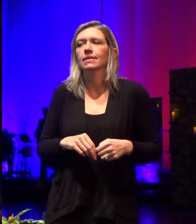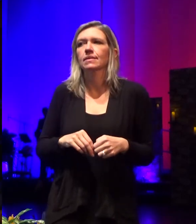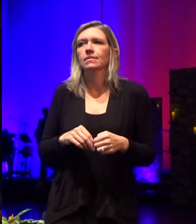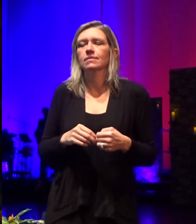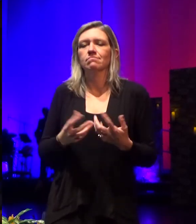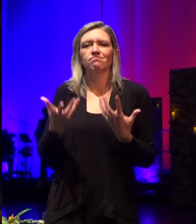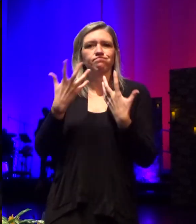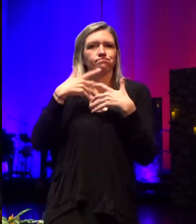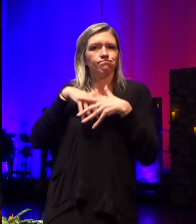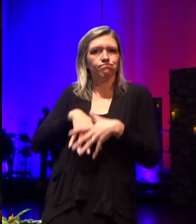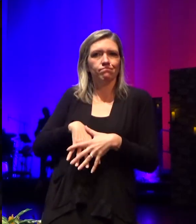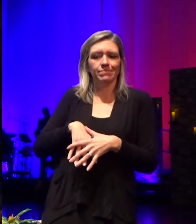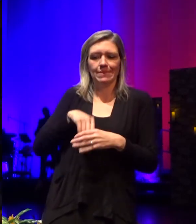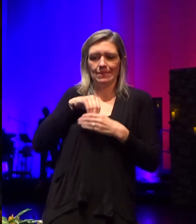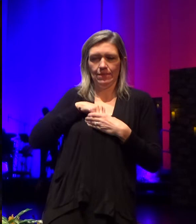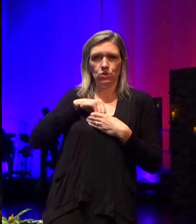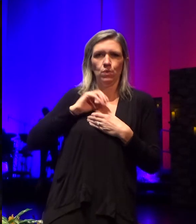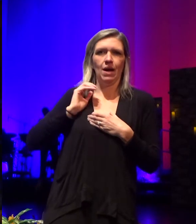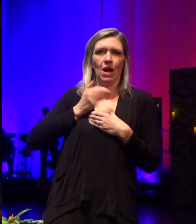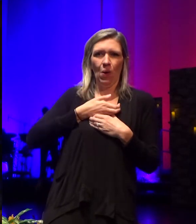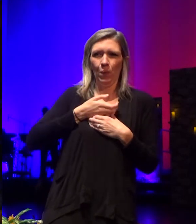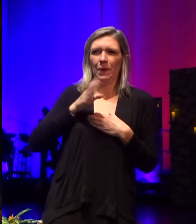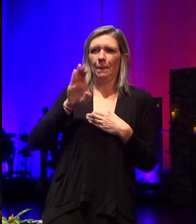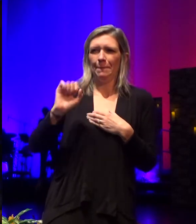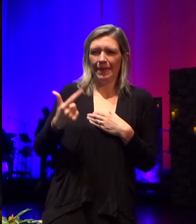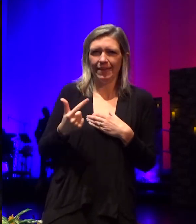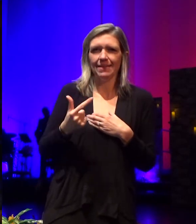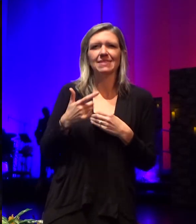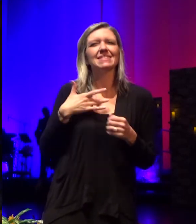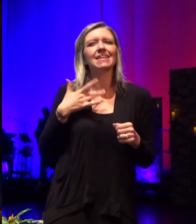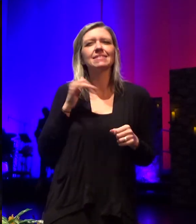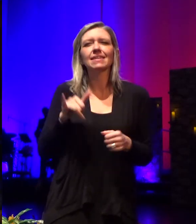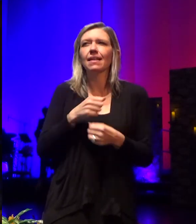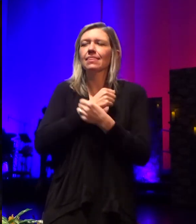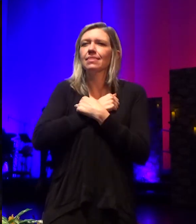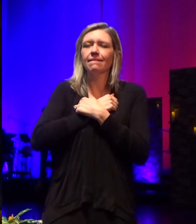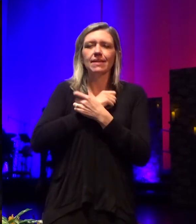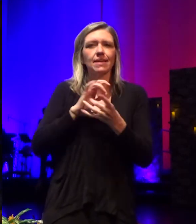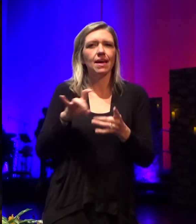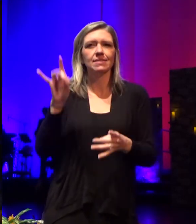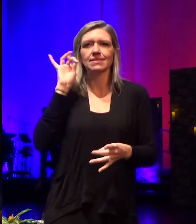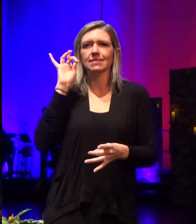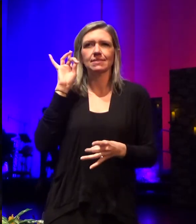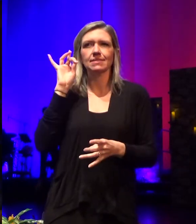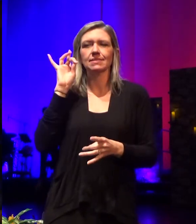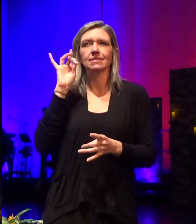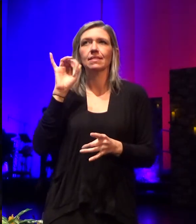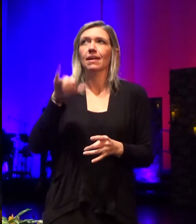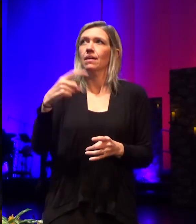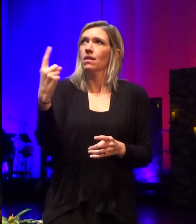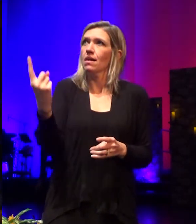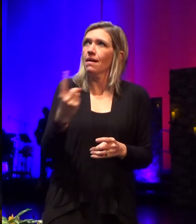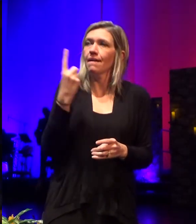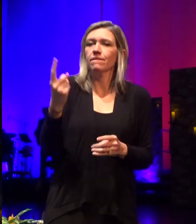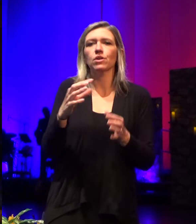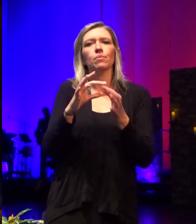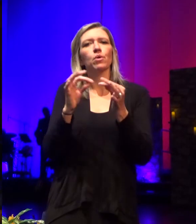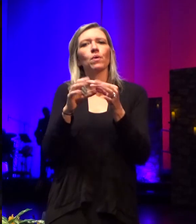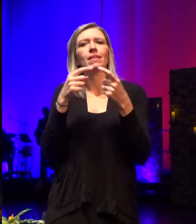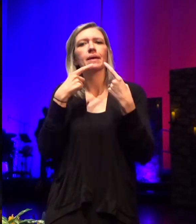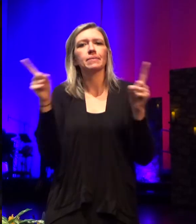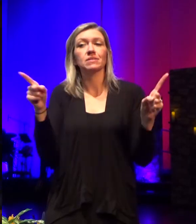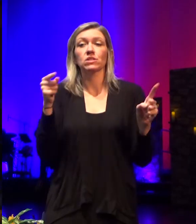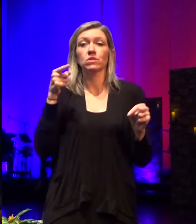into the very fabric of our being. Sense that loving essence that ever proclaims, thou art my